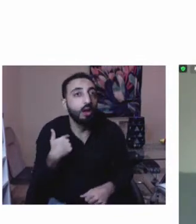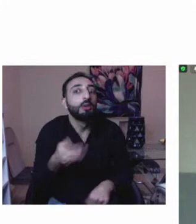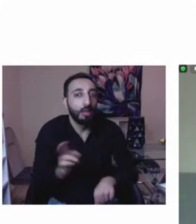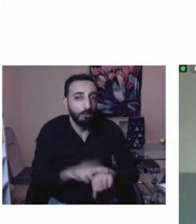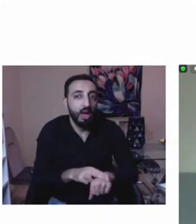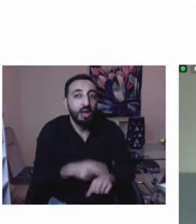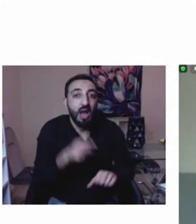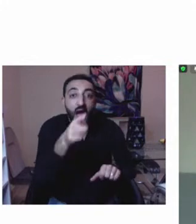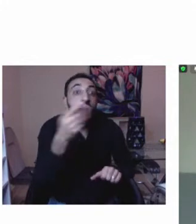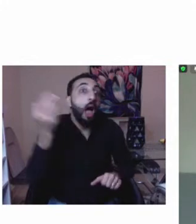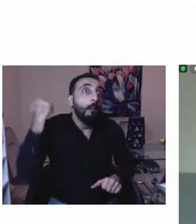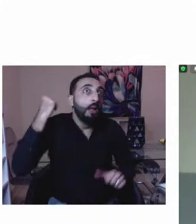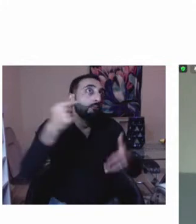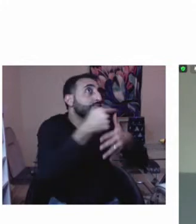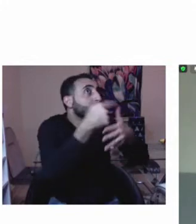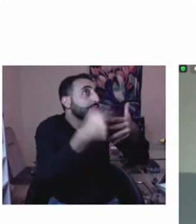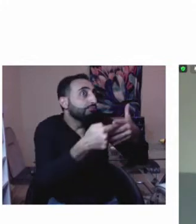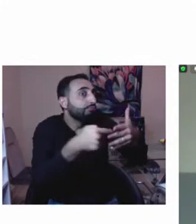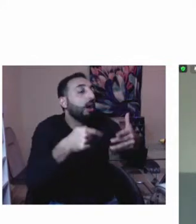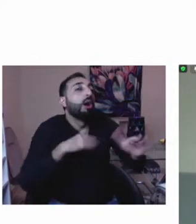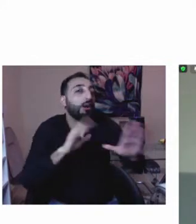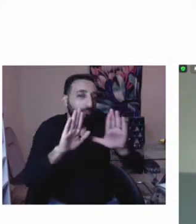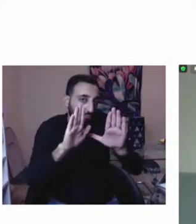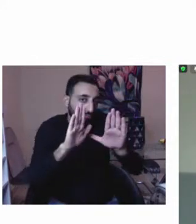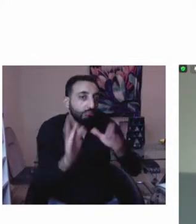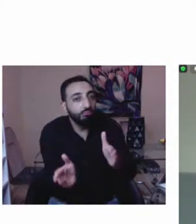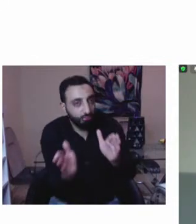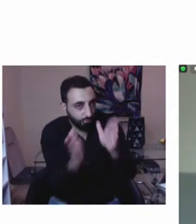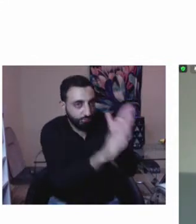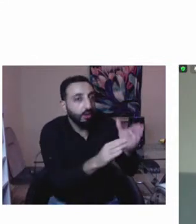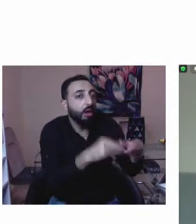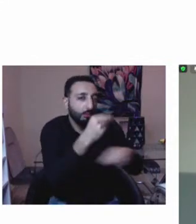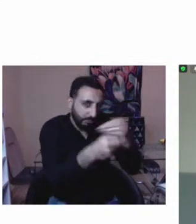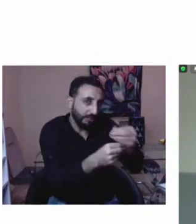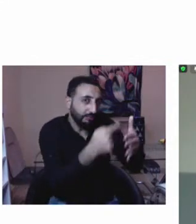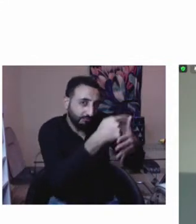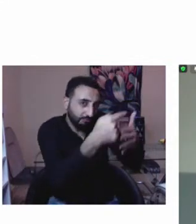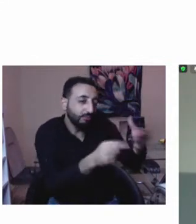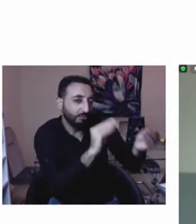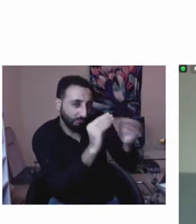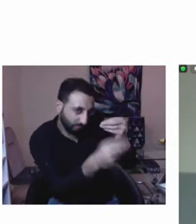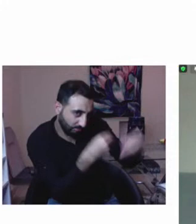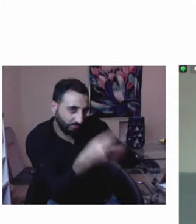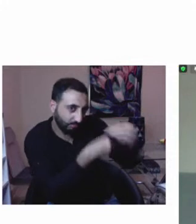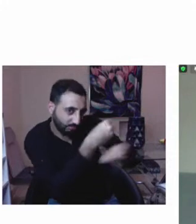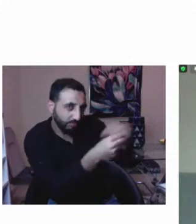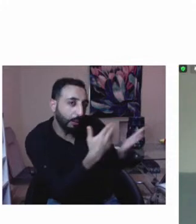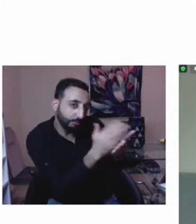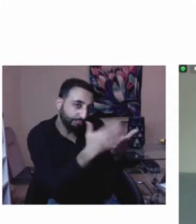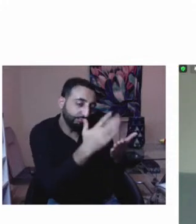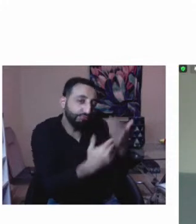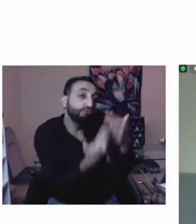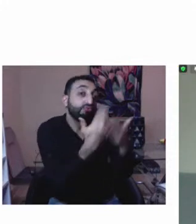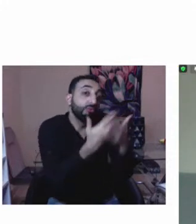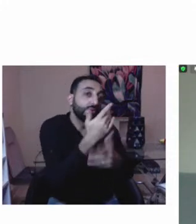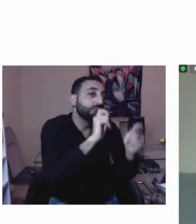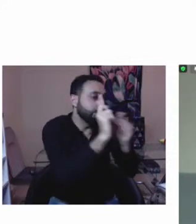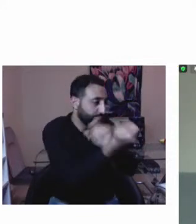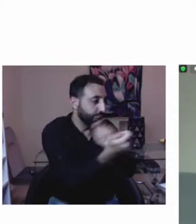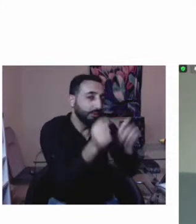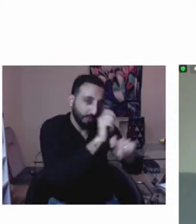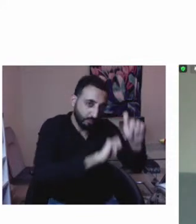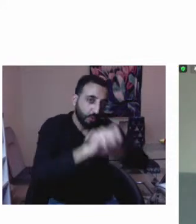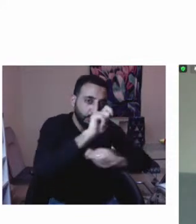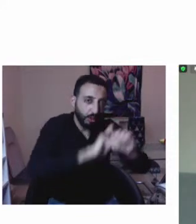youth figure, which is a mechanism of monitoring the fund allocated to peace building in countries such as Central African